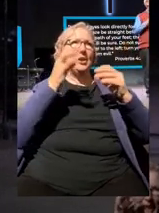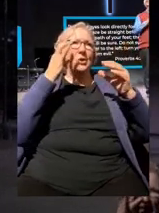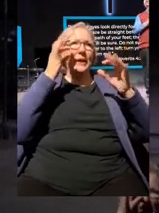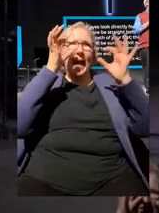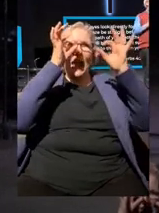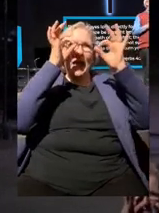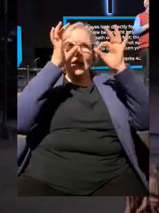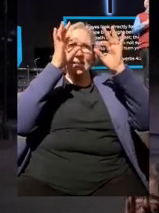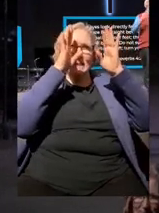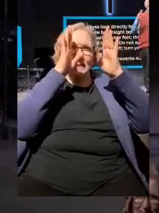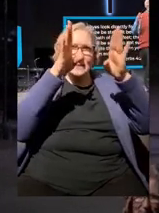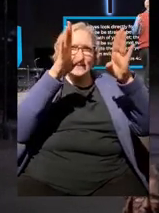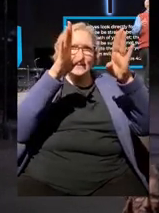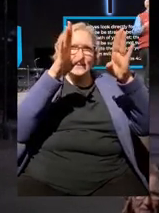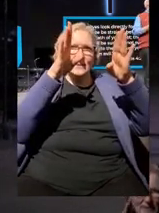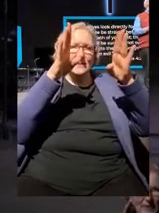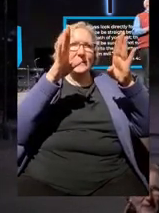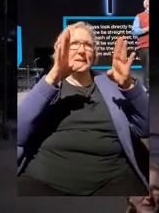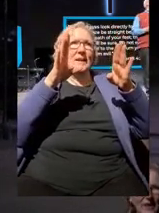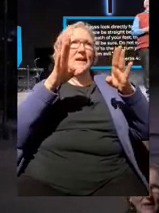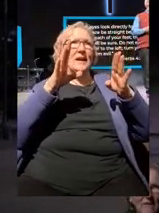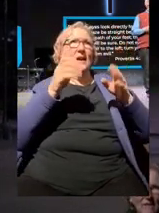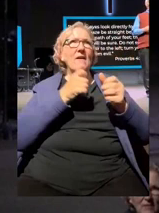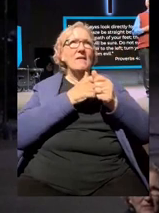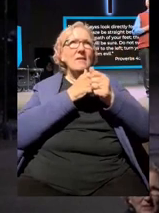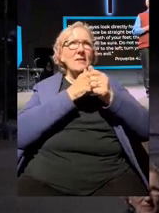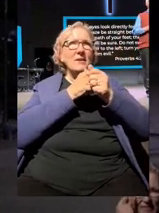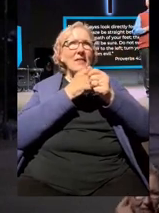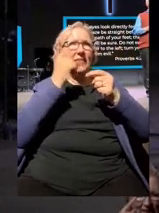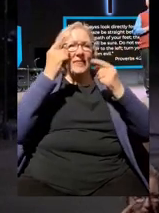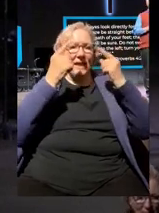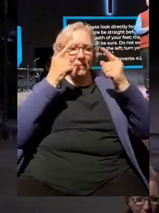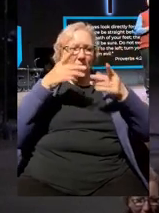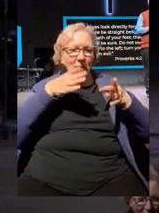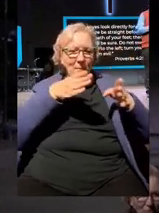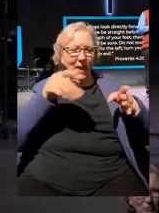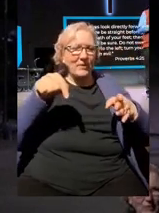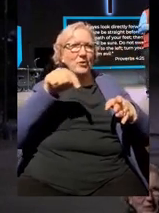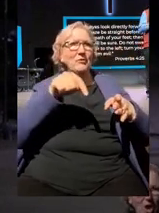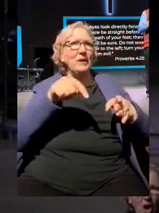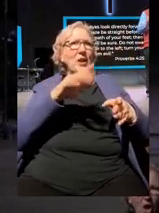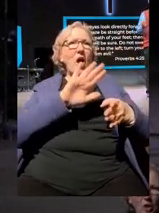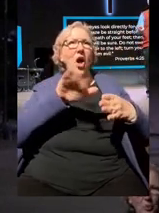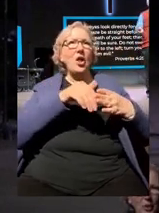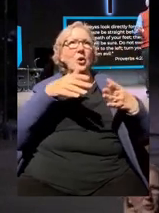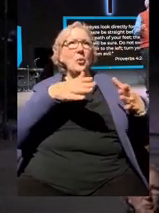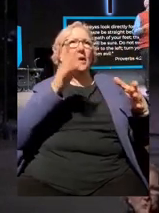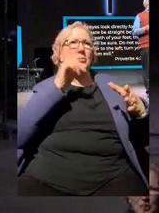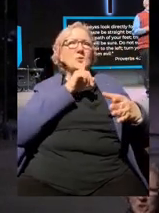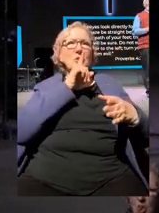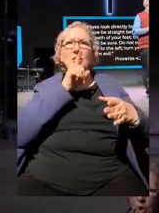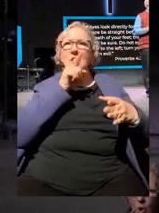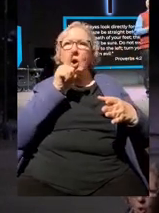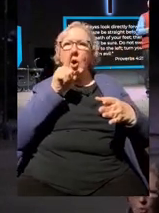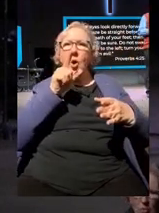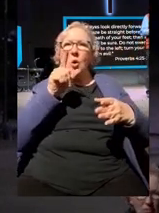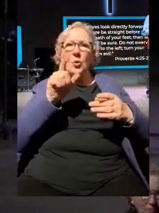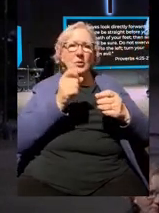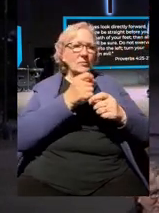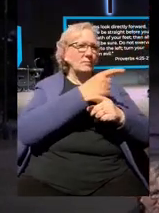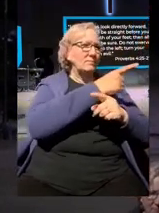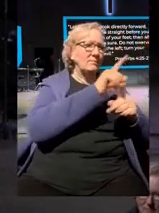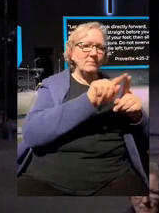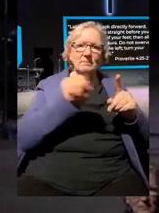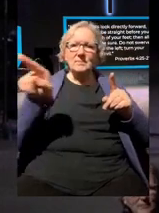before you. Ponder the path of your feet, then all your ways will be sure. Don't swerve to the right or the left. Turn your foot away from